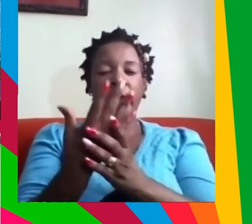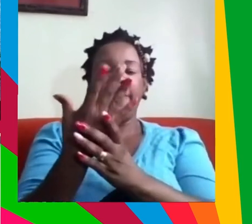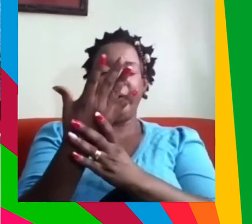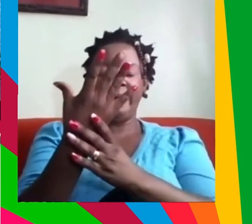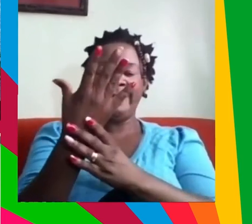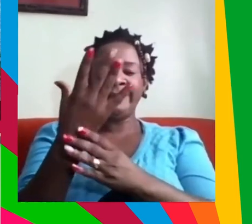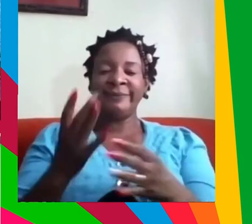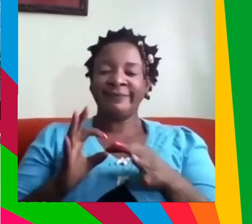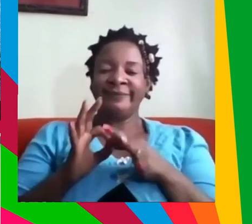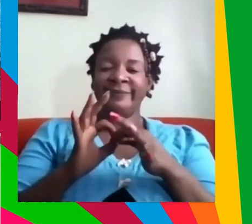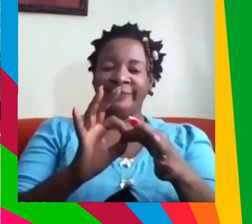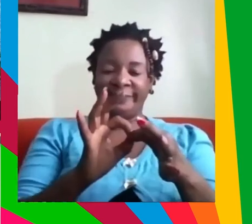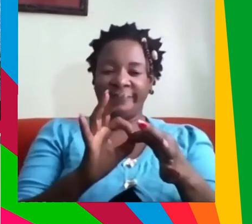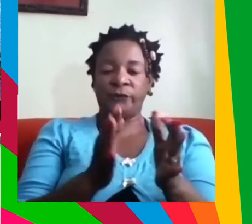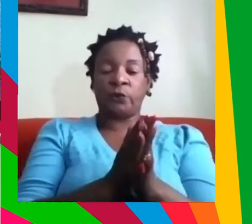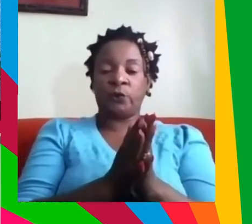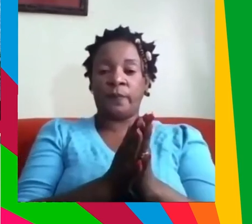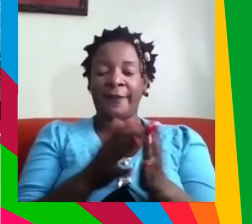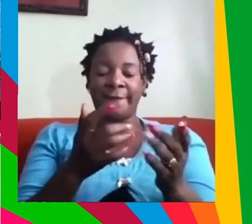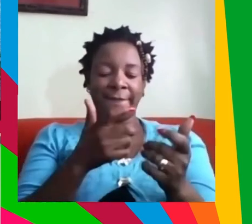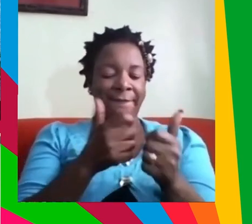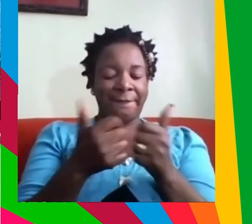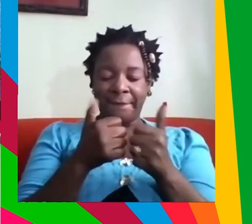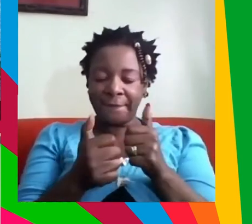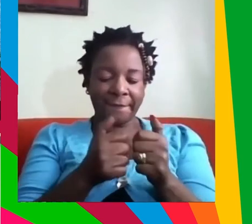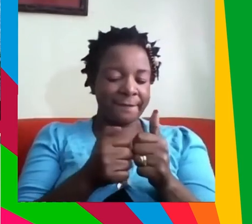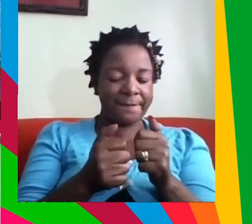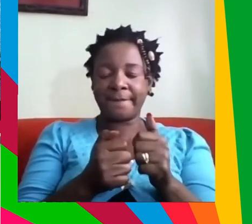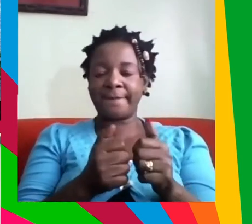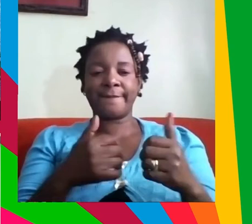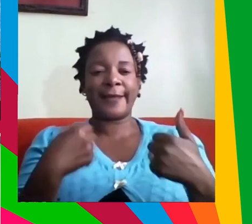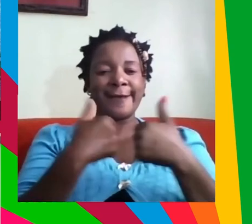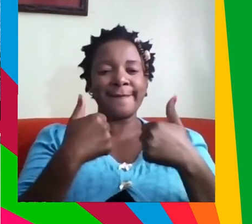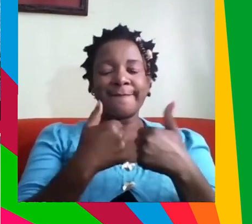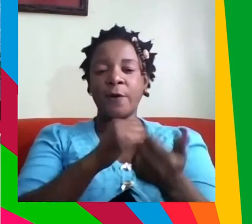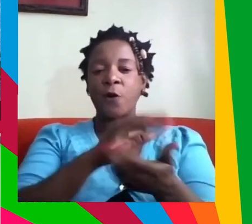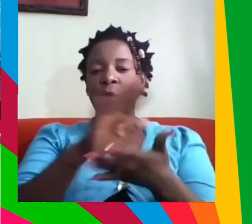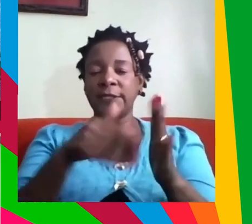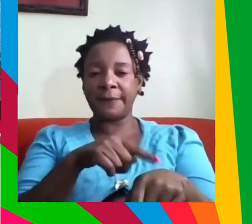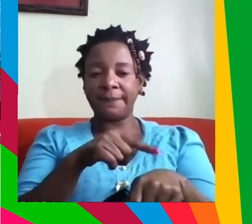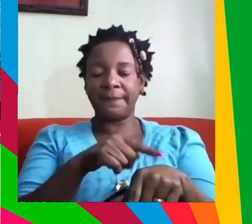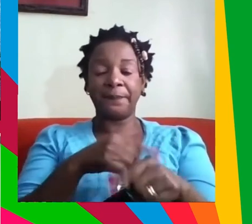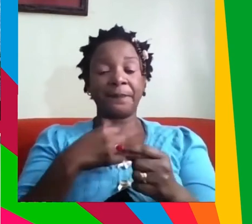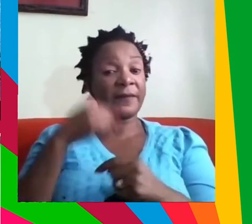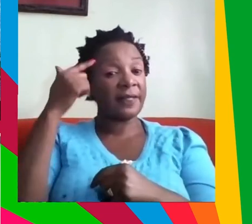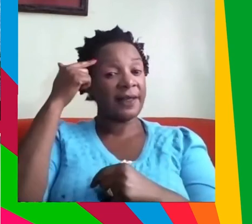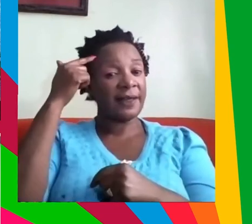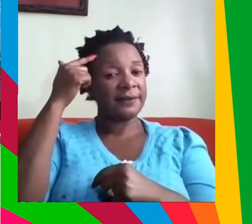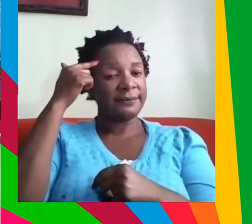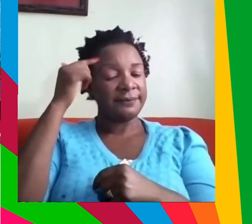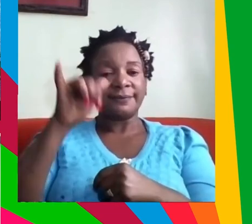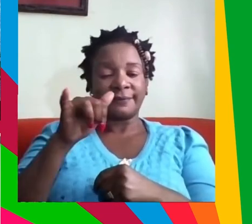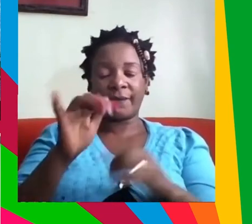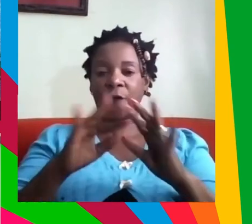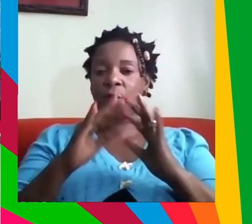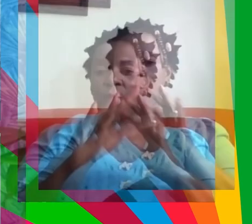attached to their mobile phones and they're Googling or playing games all the time. And, you know, I think it's a world now where I feel